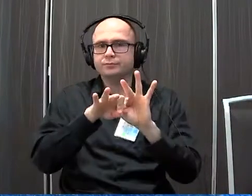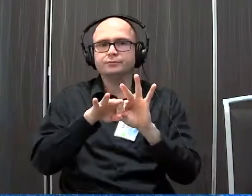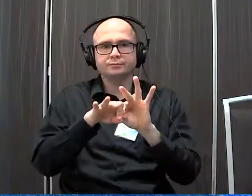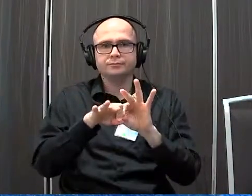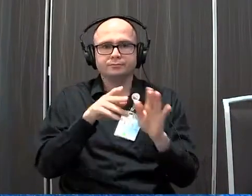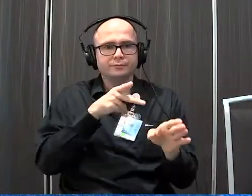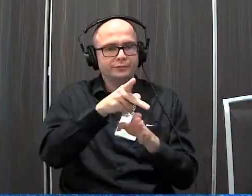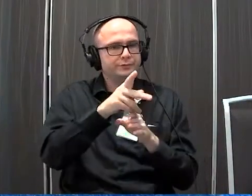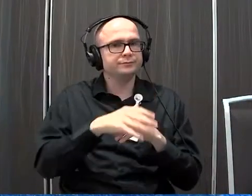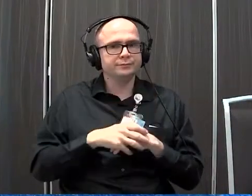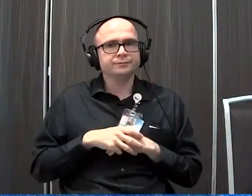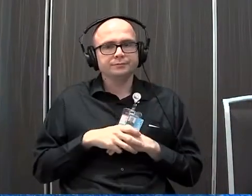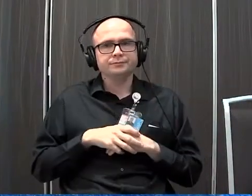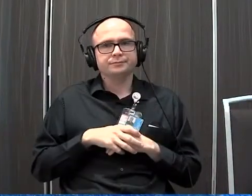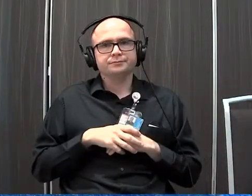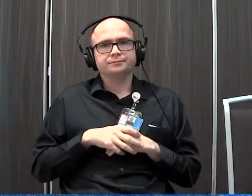professional to have on the team.